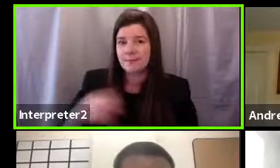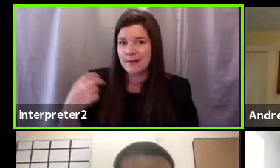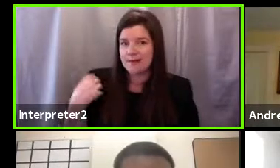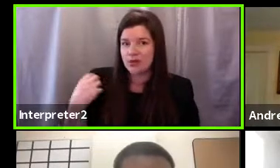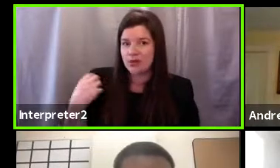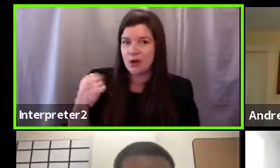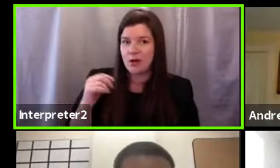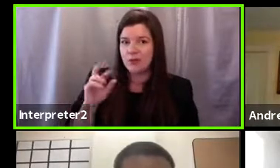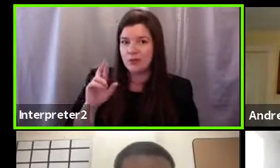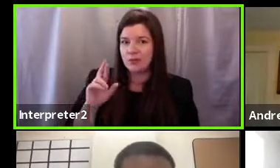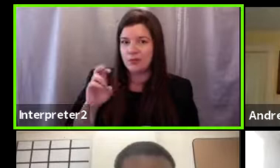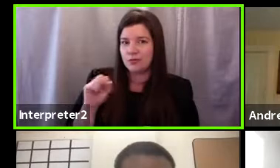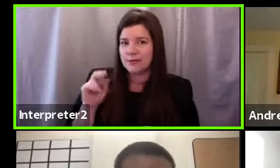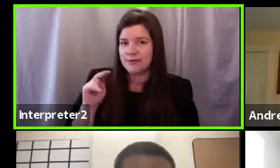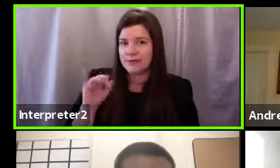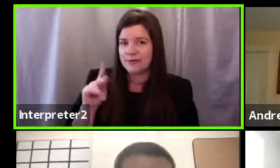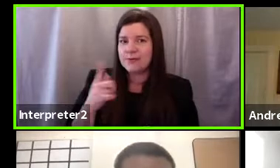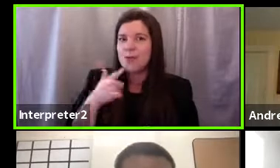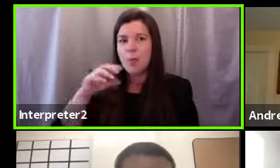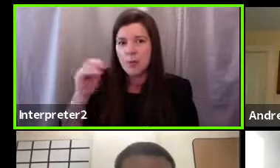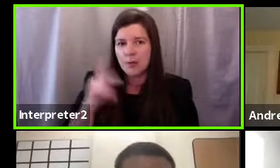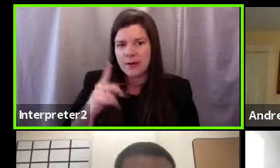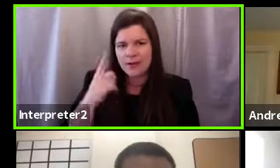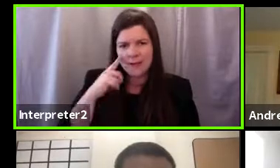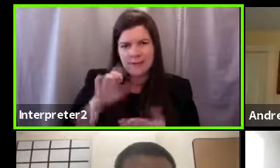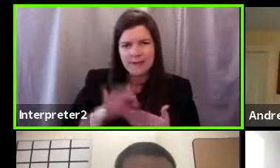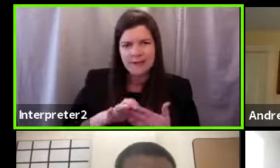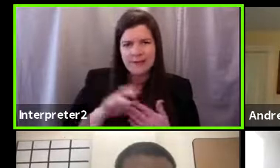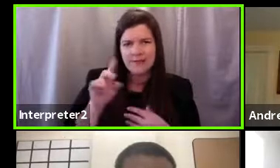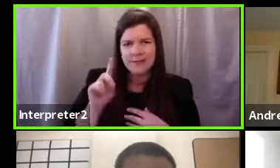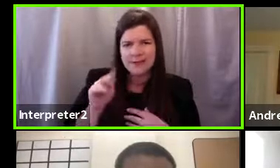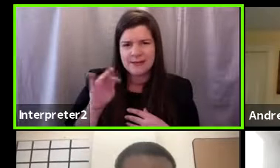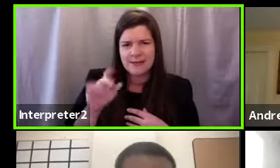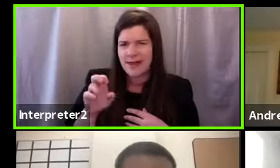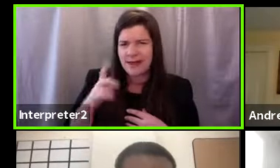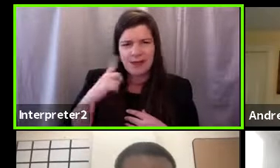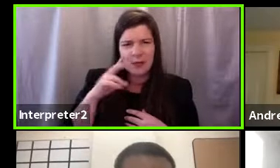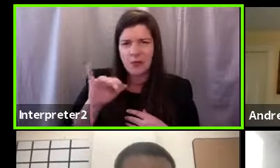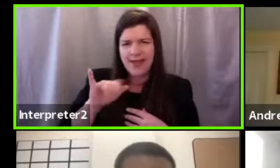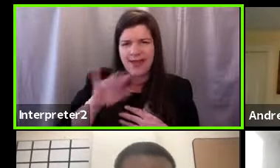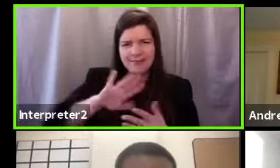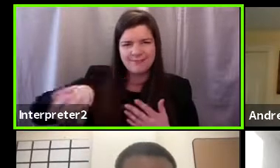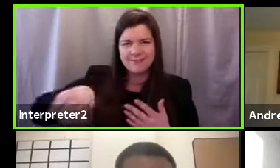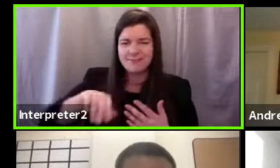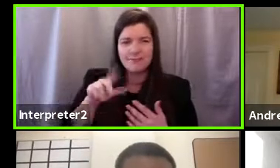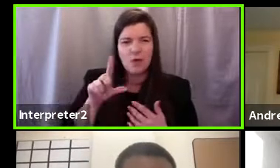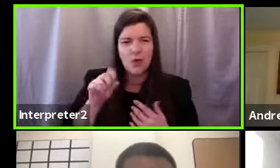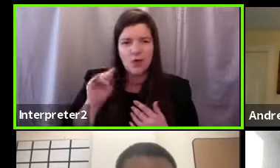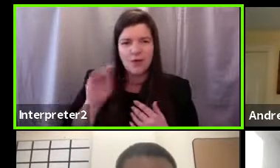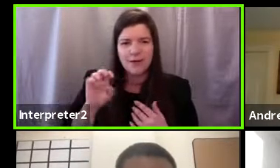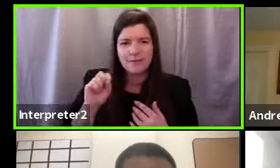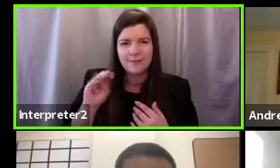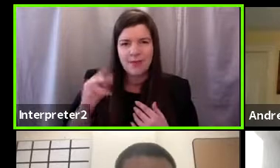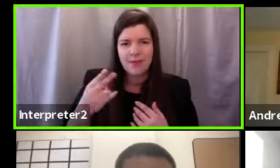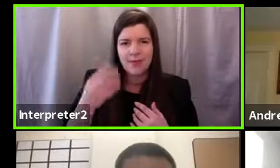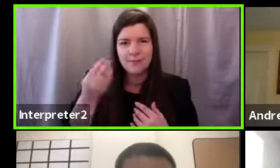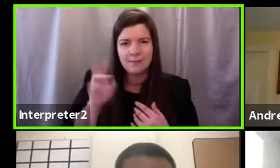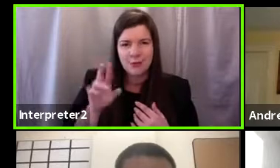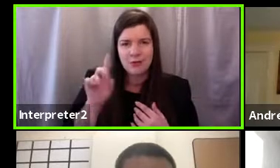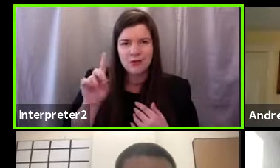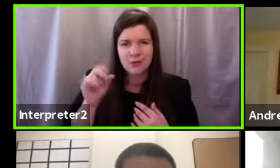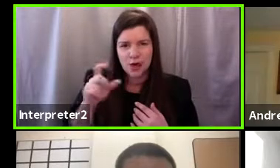Vallone, I believe that was Lorraine Smith. So Mr. Doggett, I know you'd already